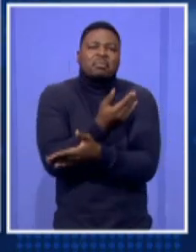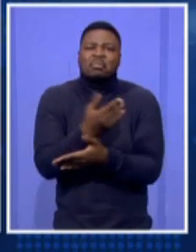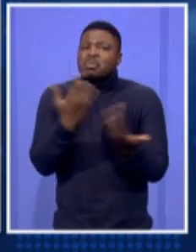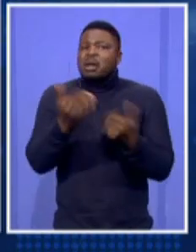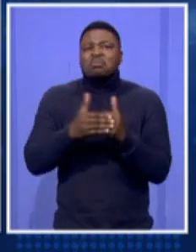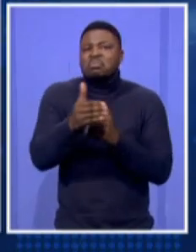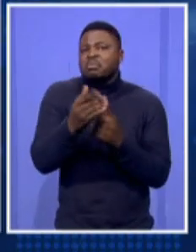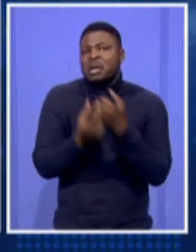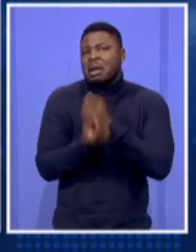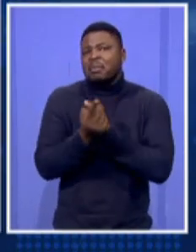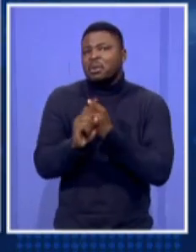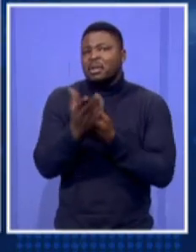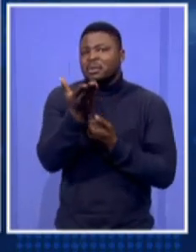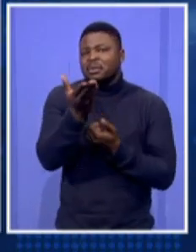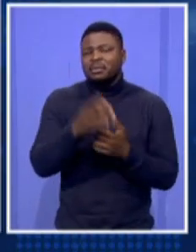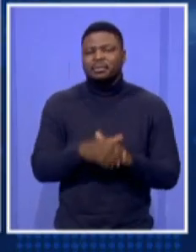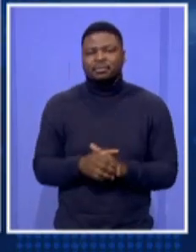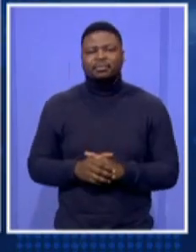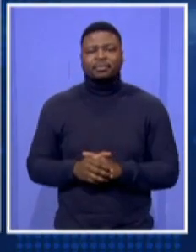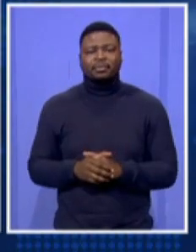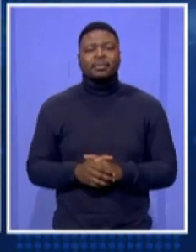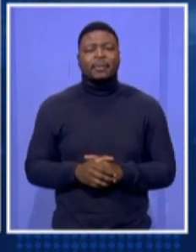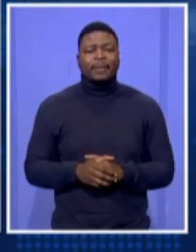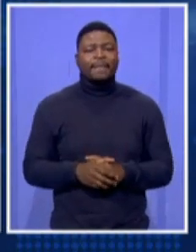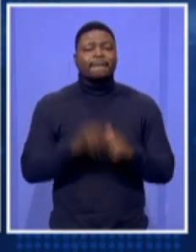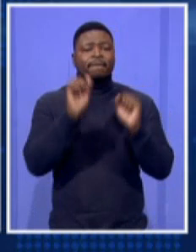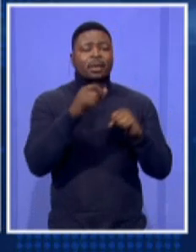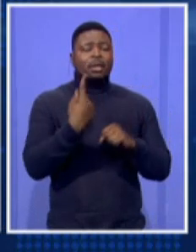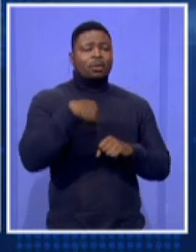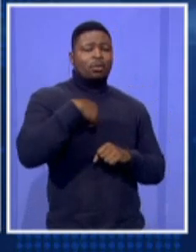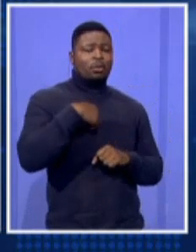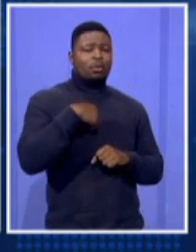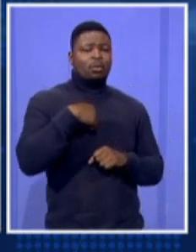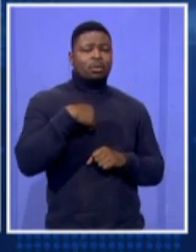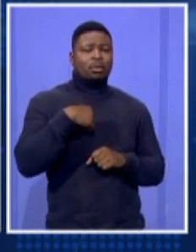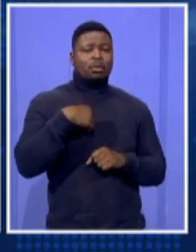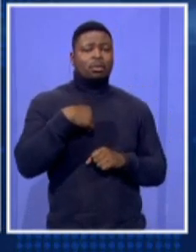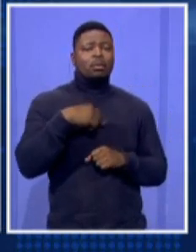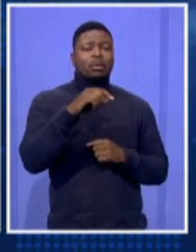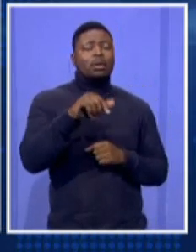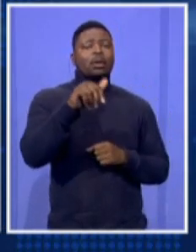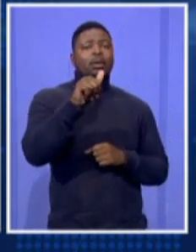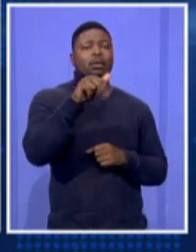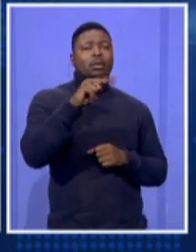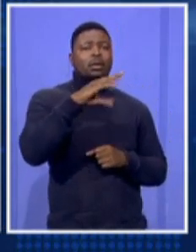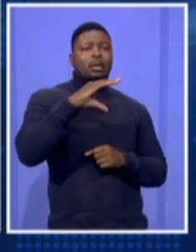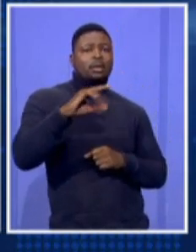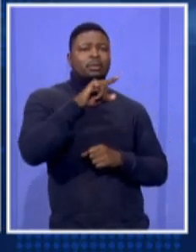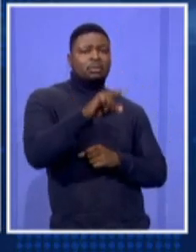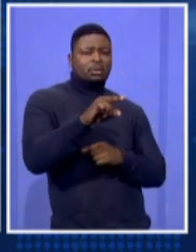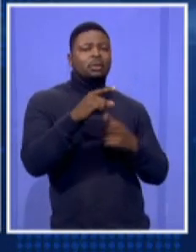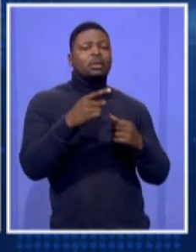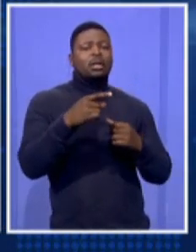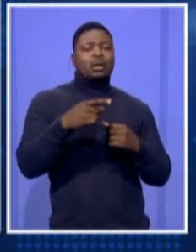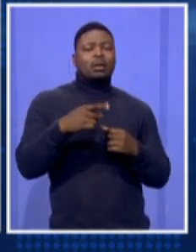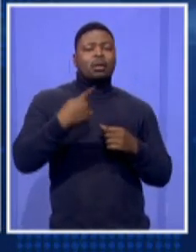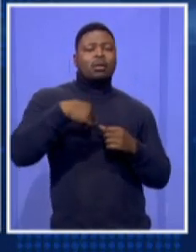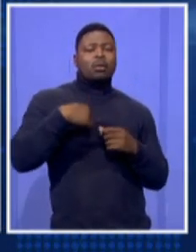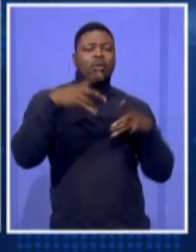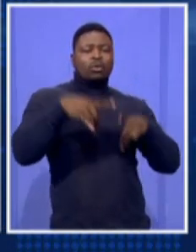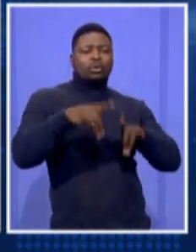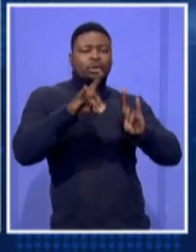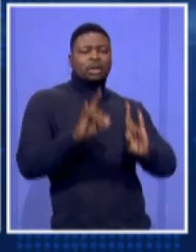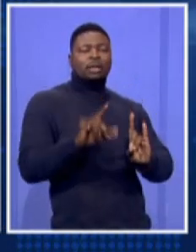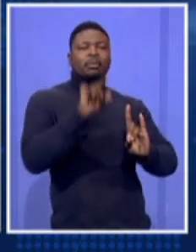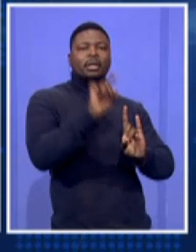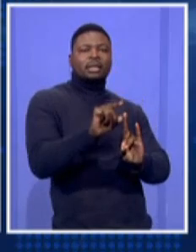Well, as far as the ANC is concerned, we stand by our chairperson, Panyaza Lesufi, who's also